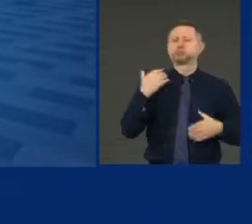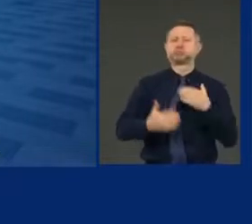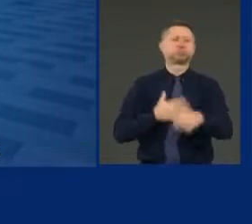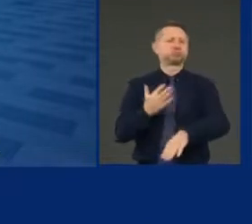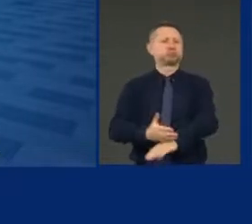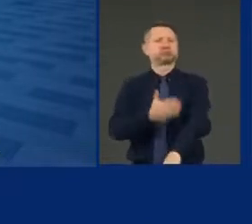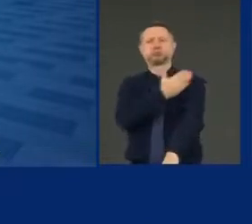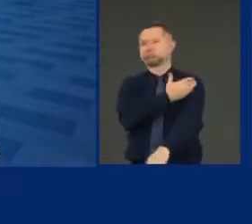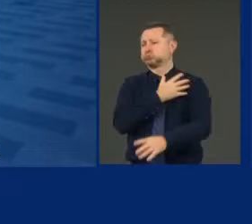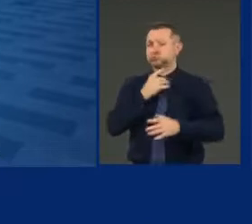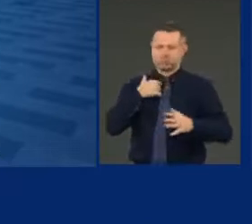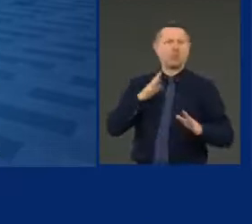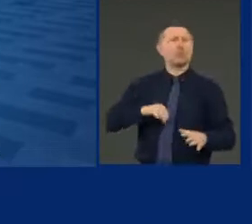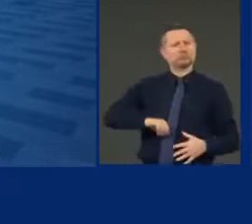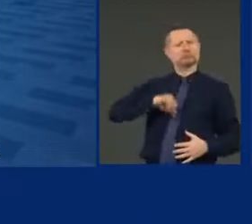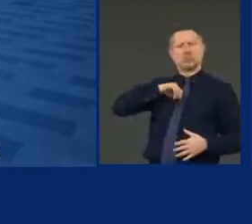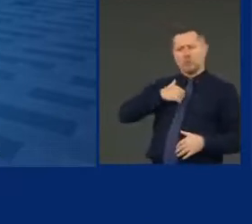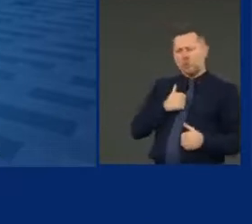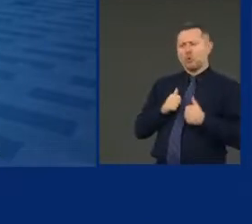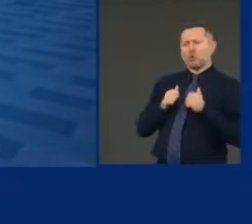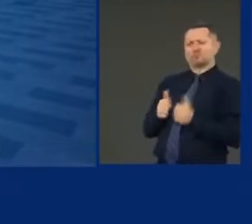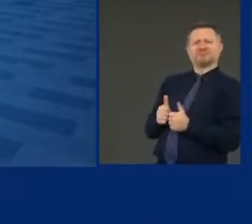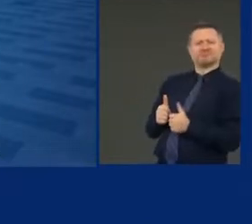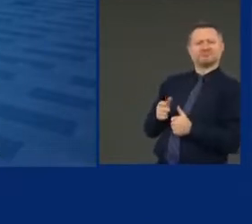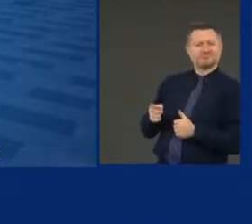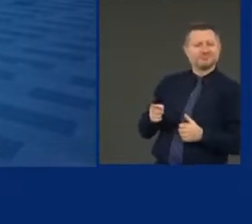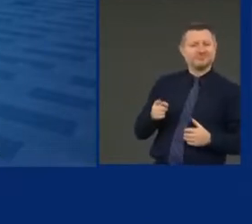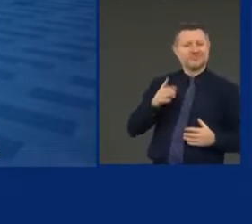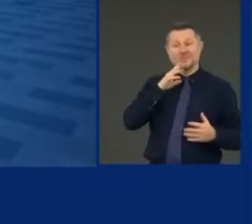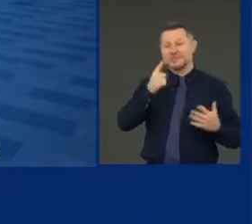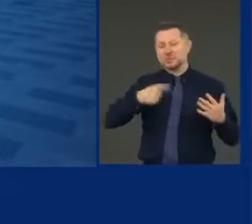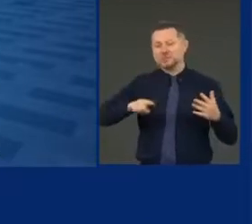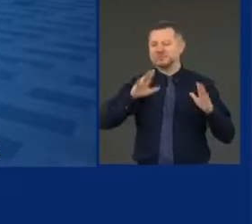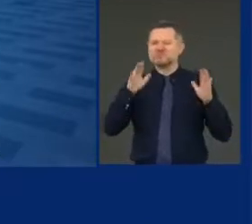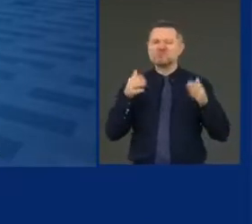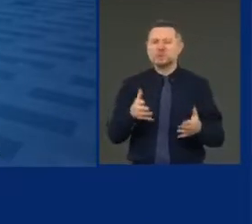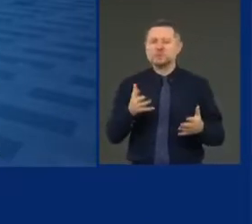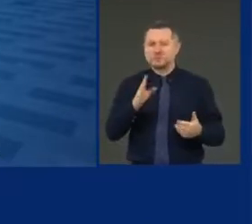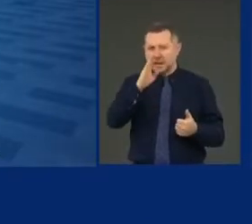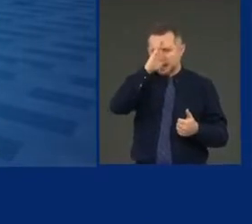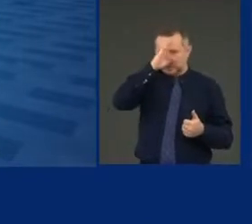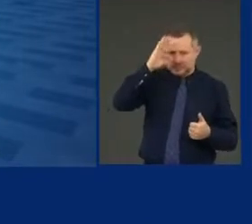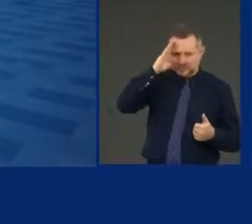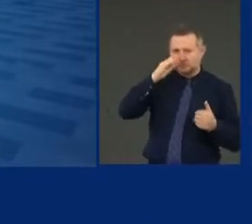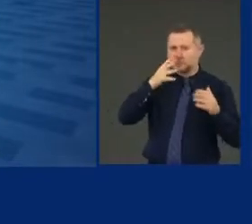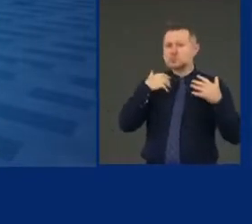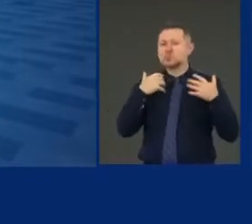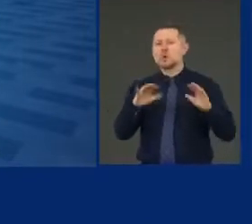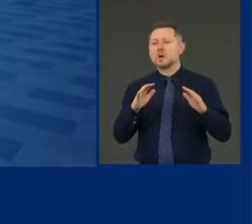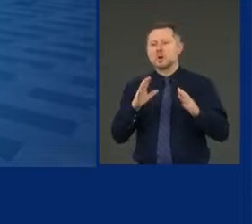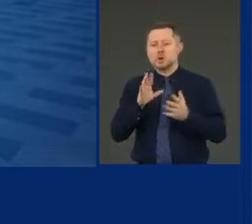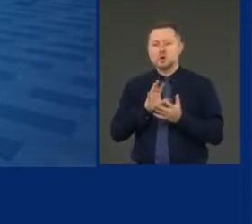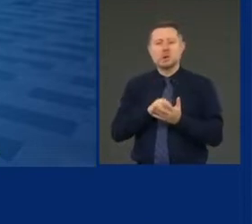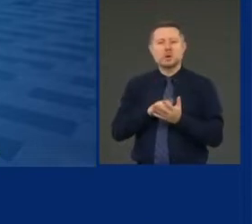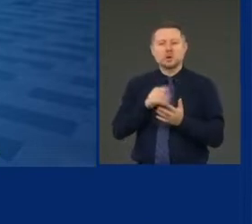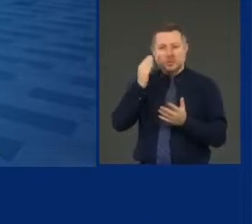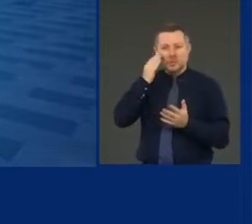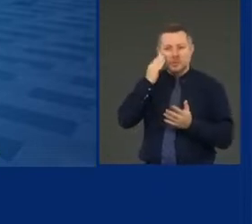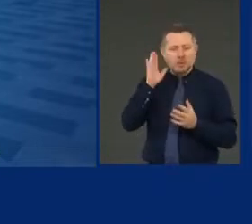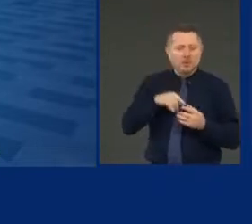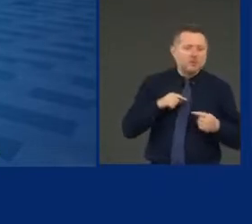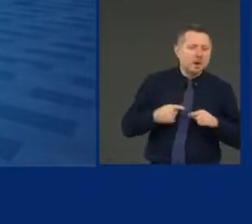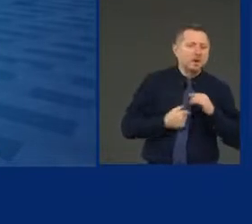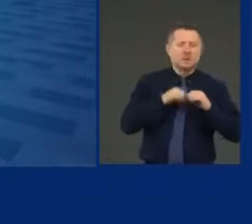going to be focusing this next week on the hospital system. We learned painful lessons with our hospital system. We came up with a